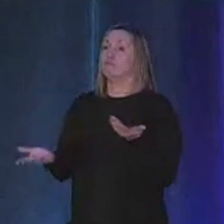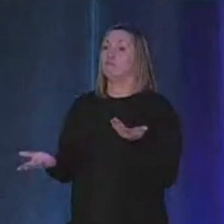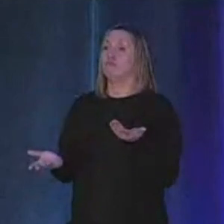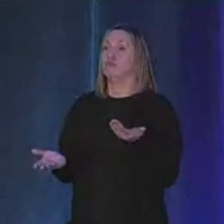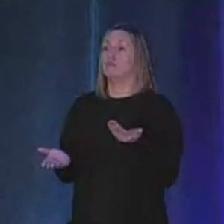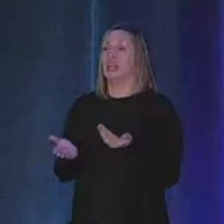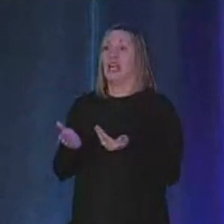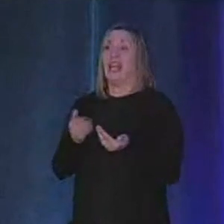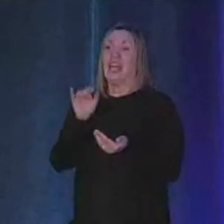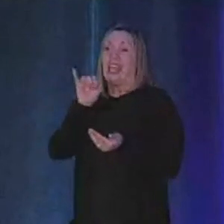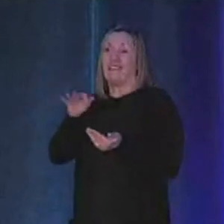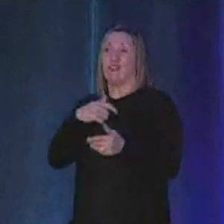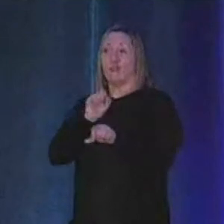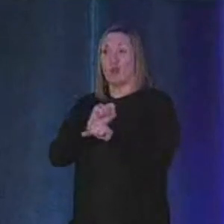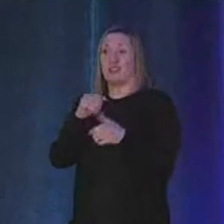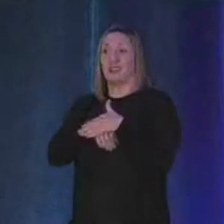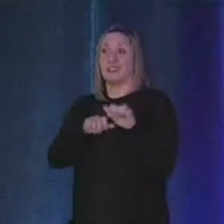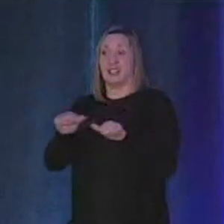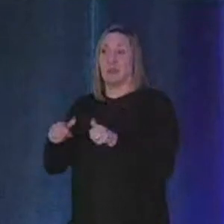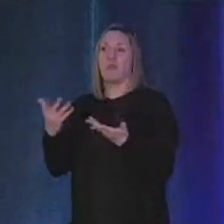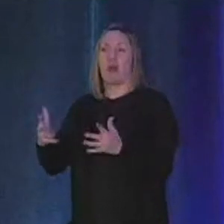worked in accessibility, you've heard these things.